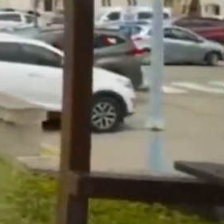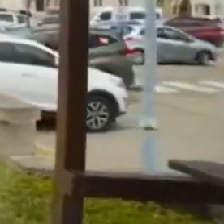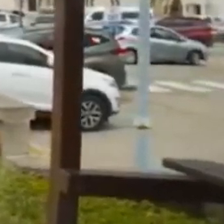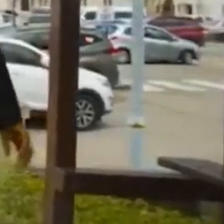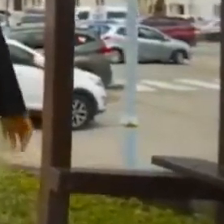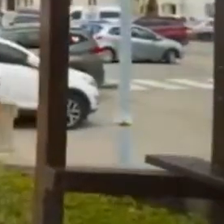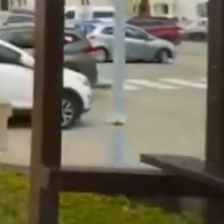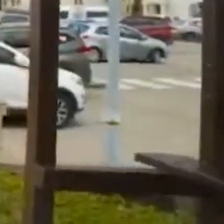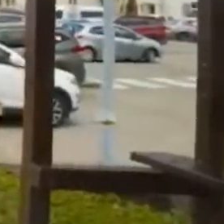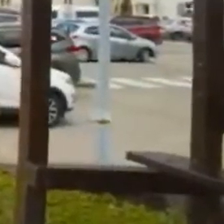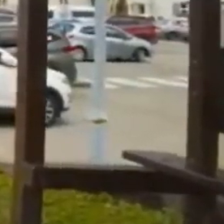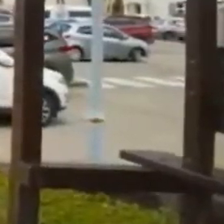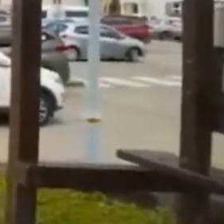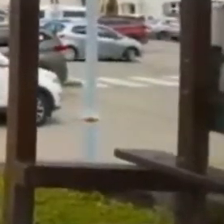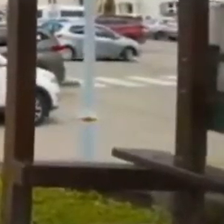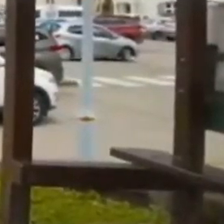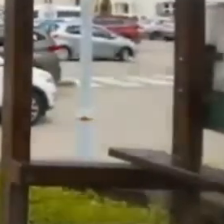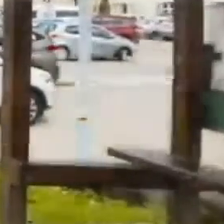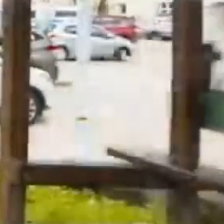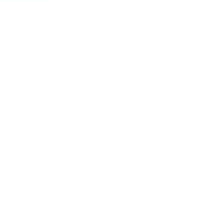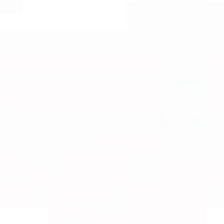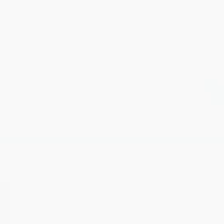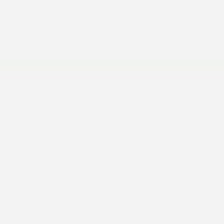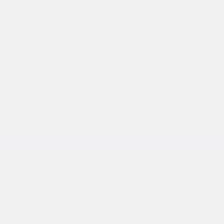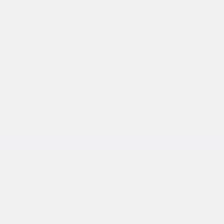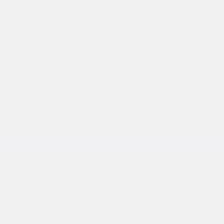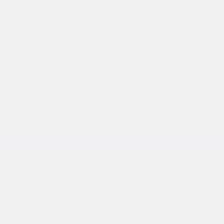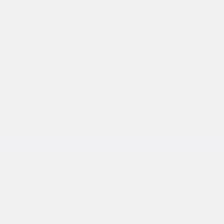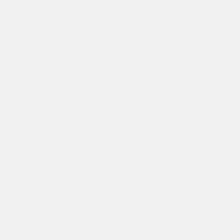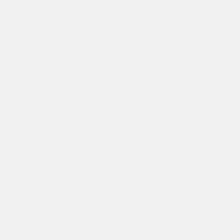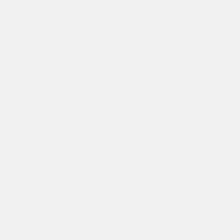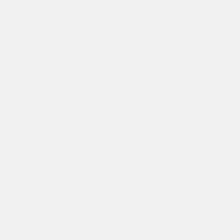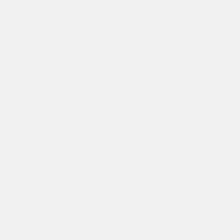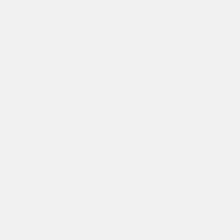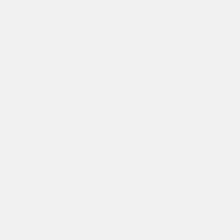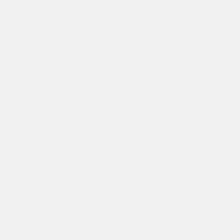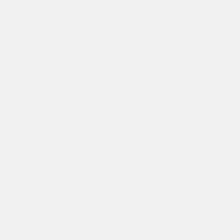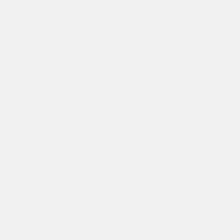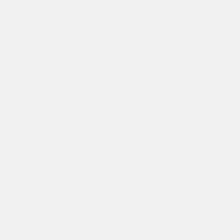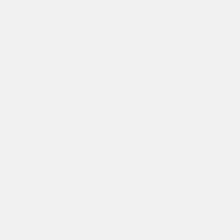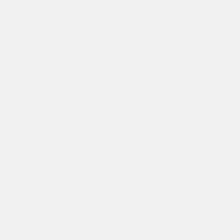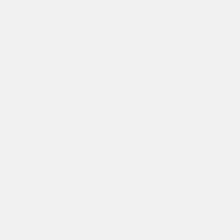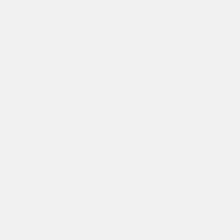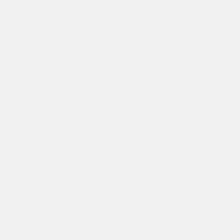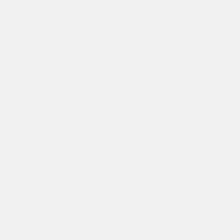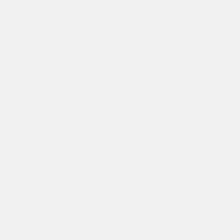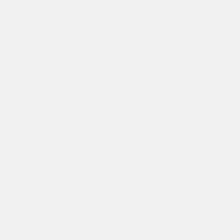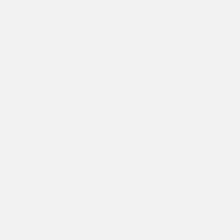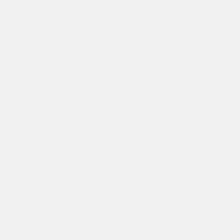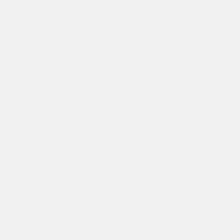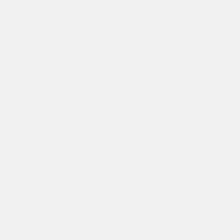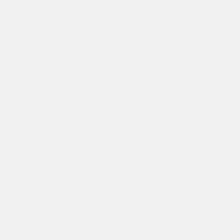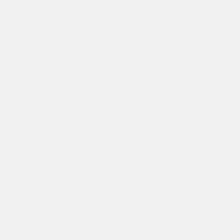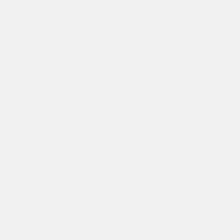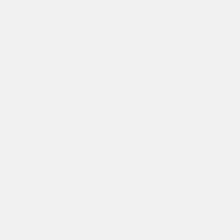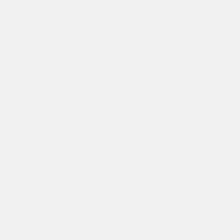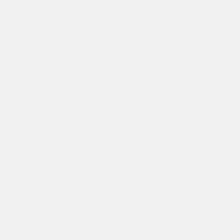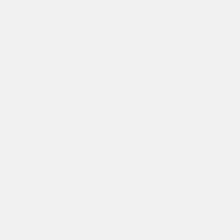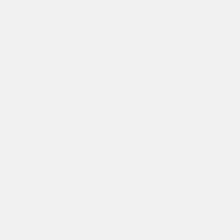Your health is your responsibility. This message was brought to you by the Ministry of Health, St.